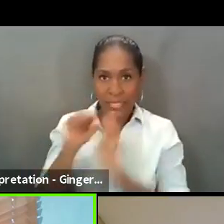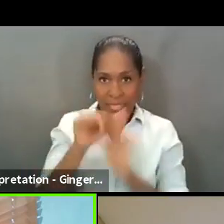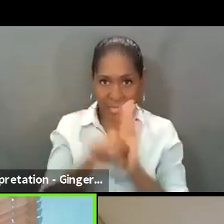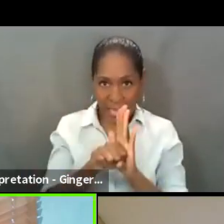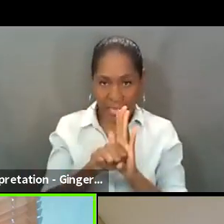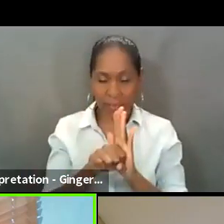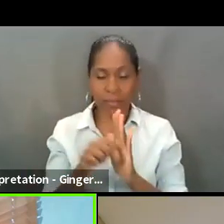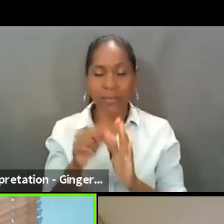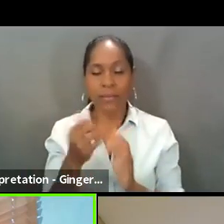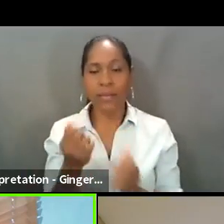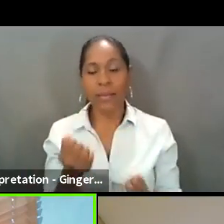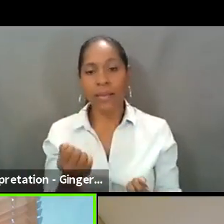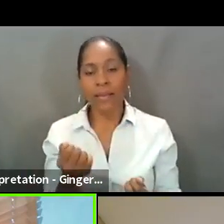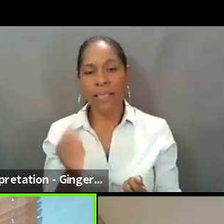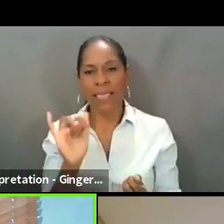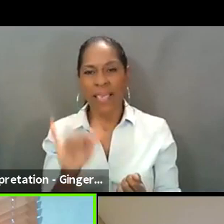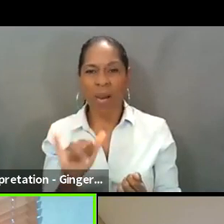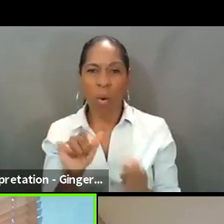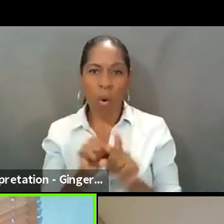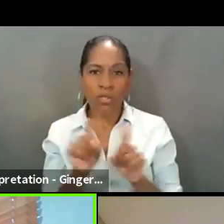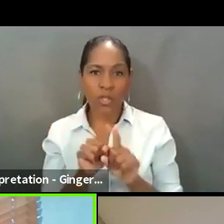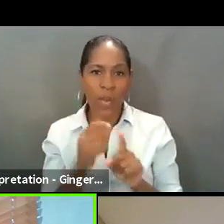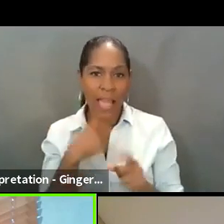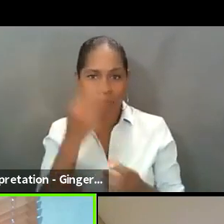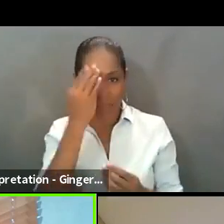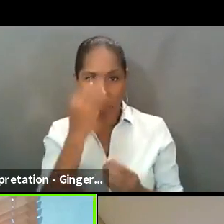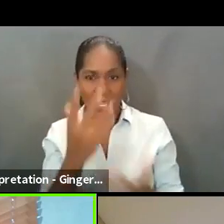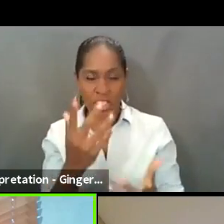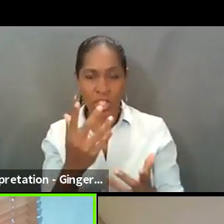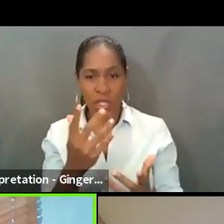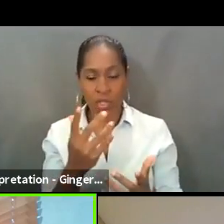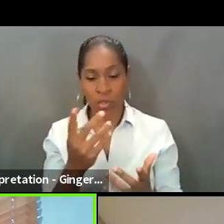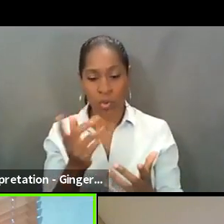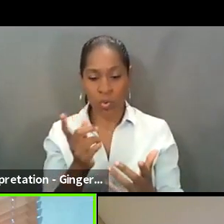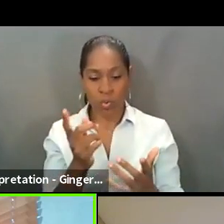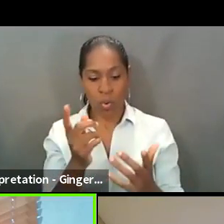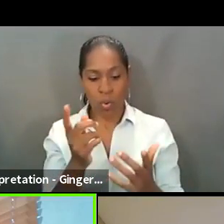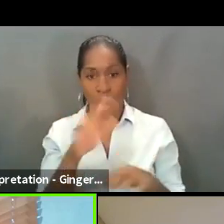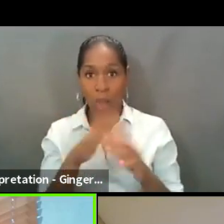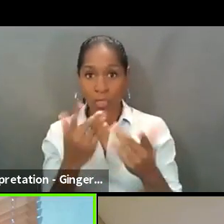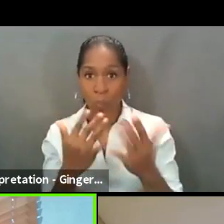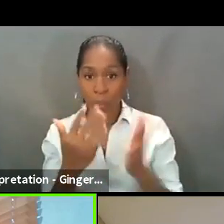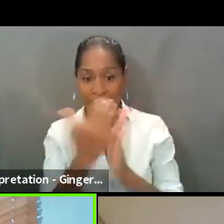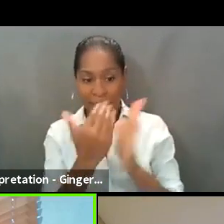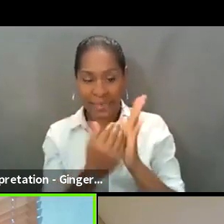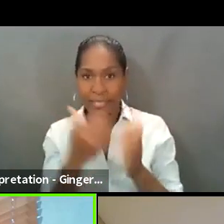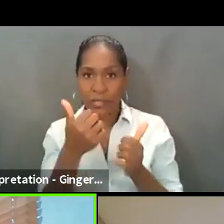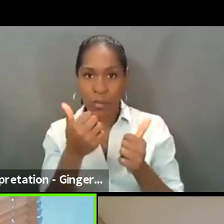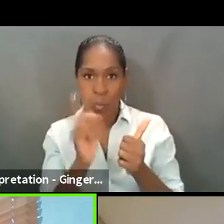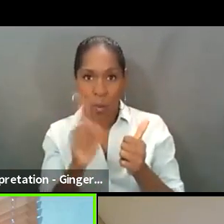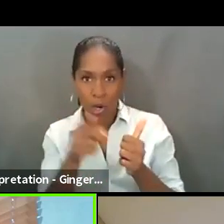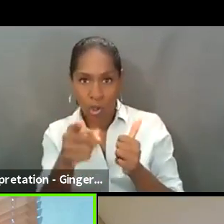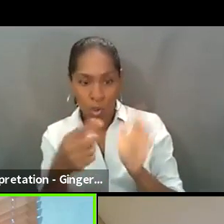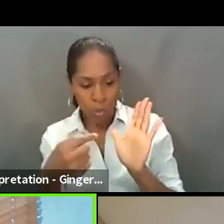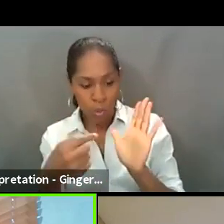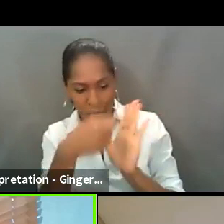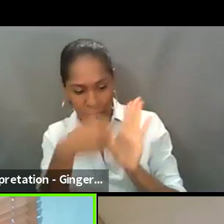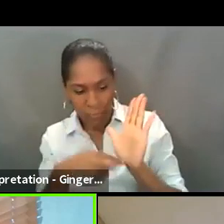many, where are we on the waiting list. So I will say